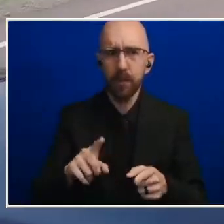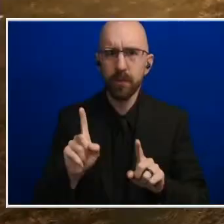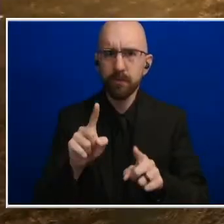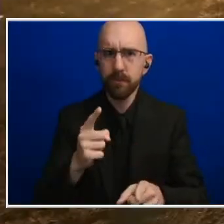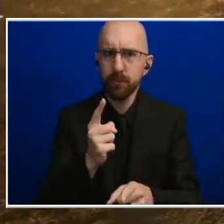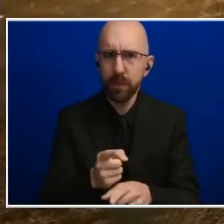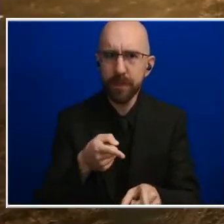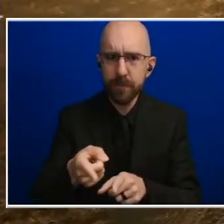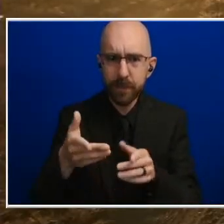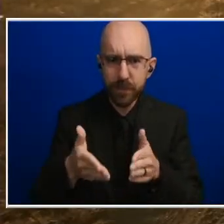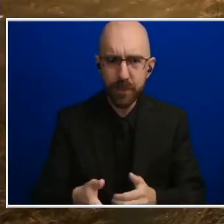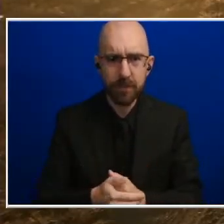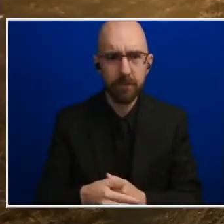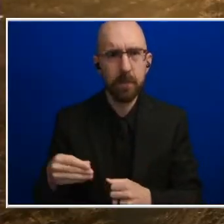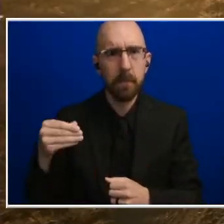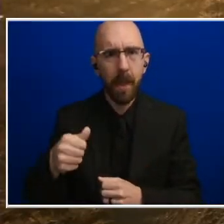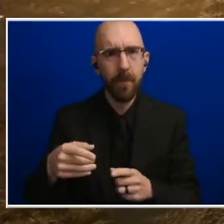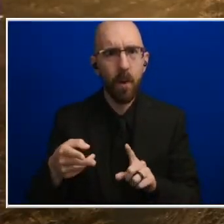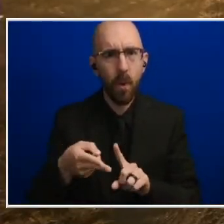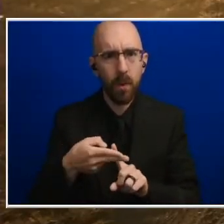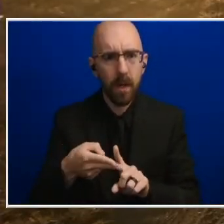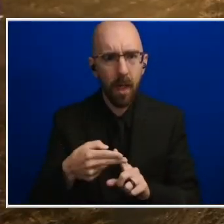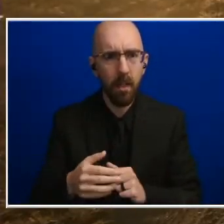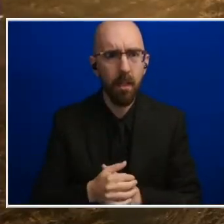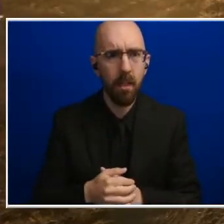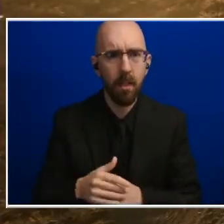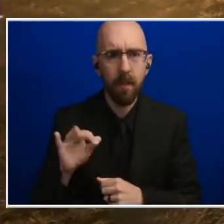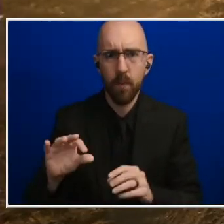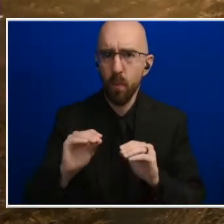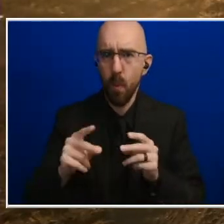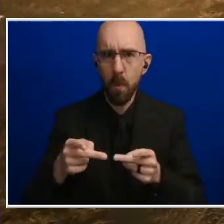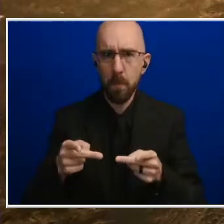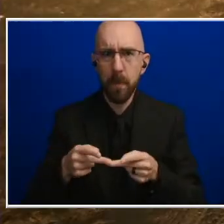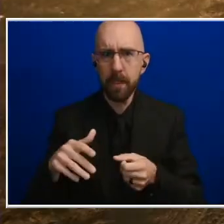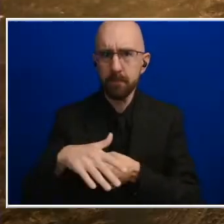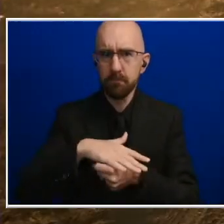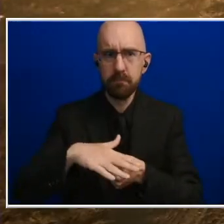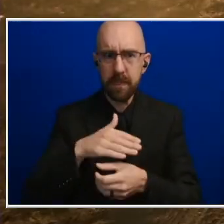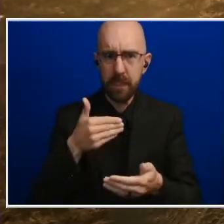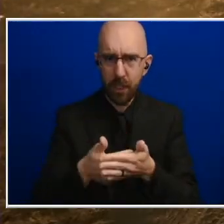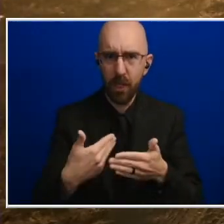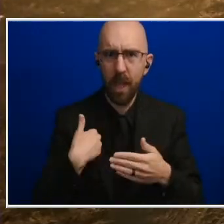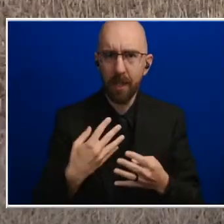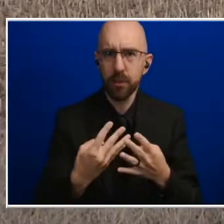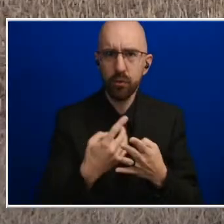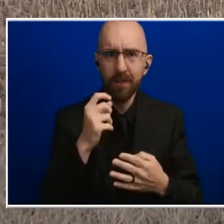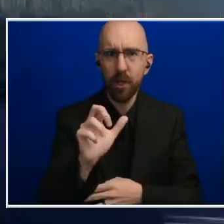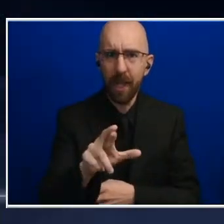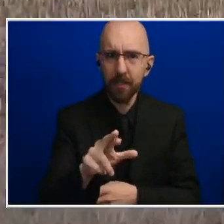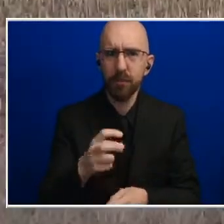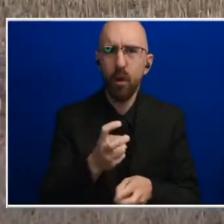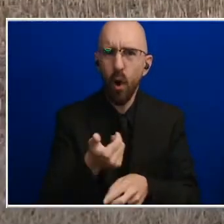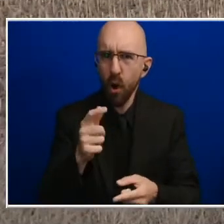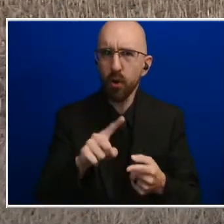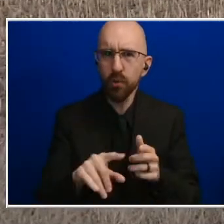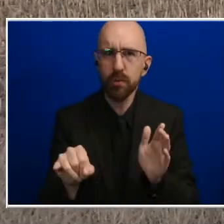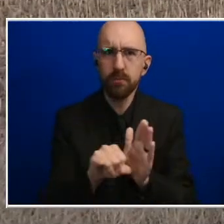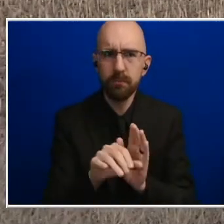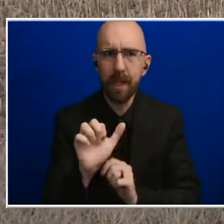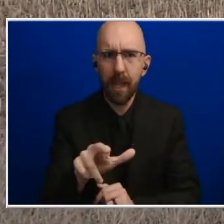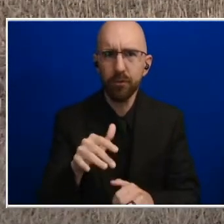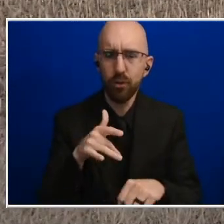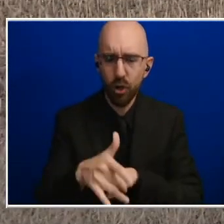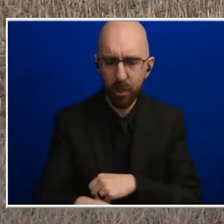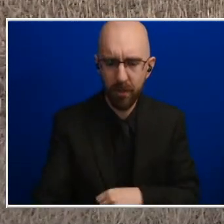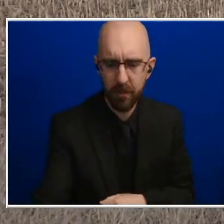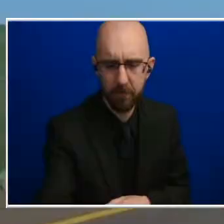need to pay for a hotel. And if there's no place close by that offers cancer screenings, it's harder to detect cancer early. Today,